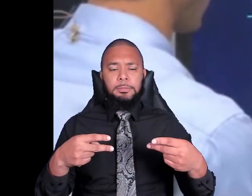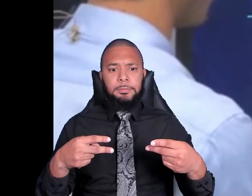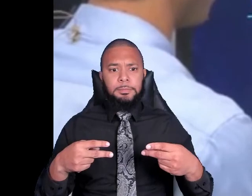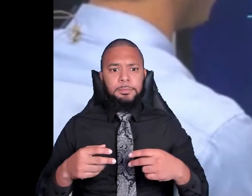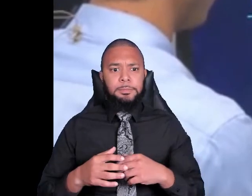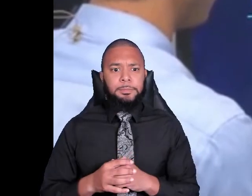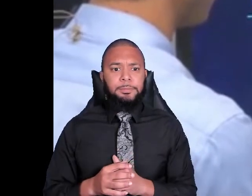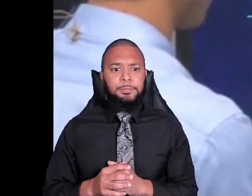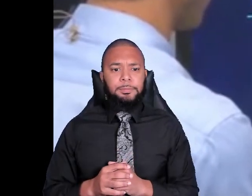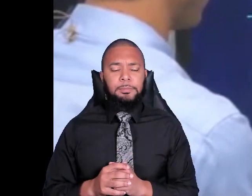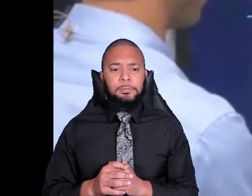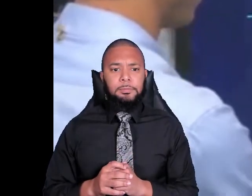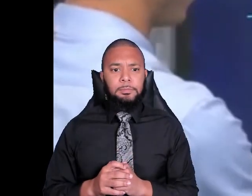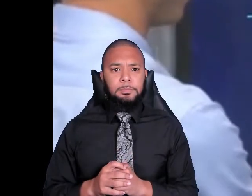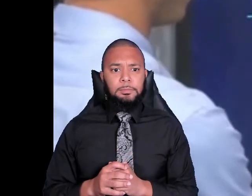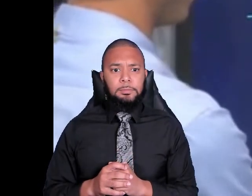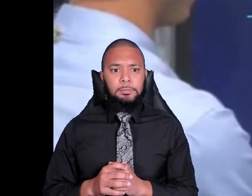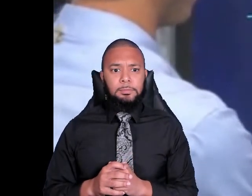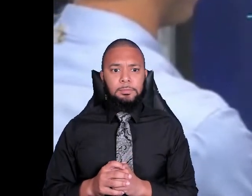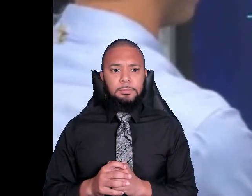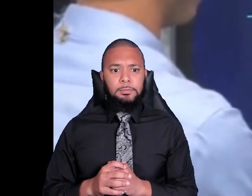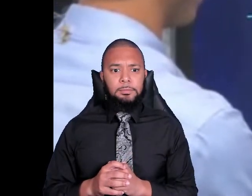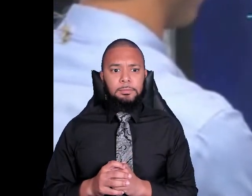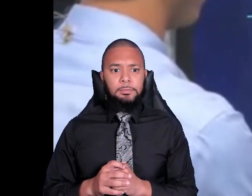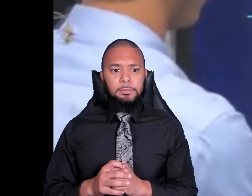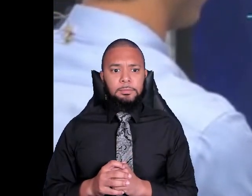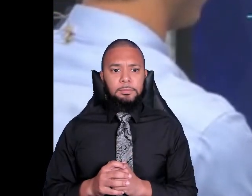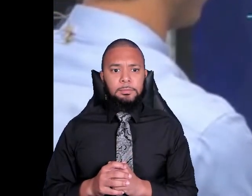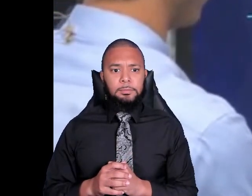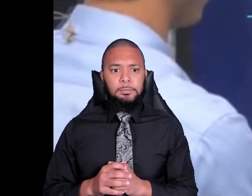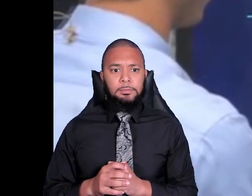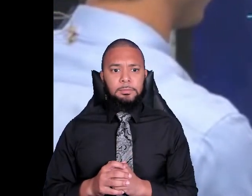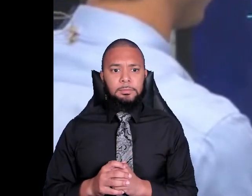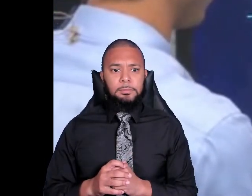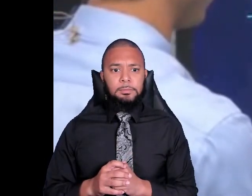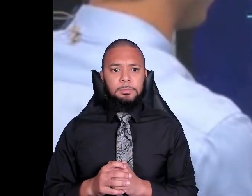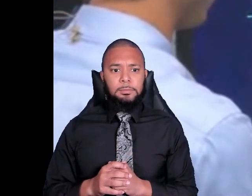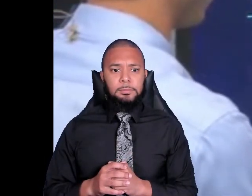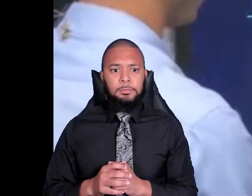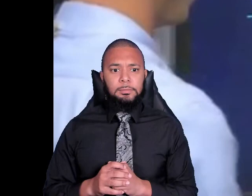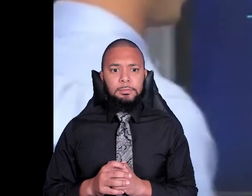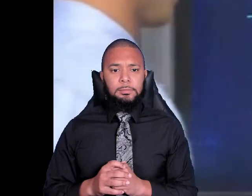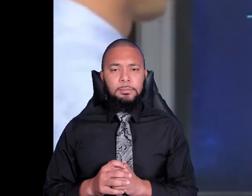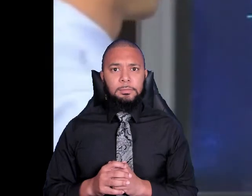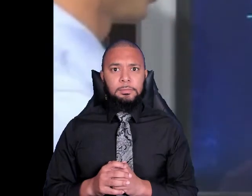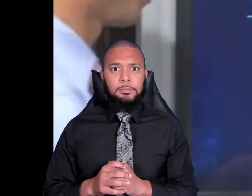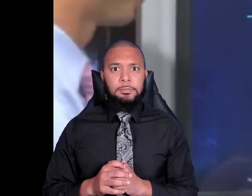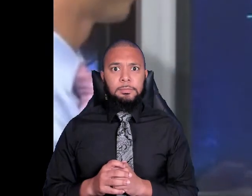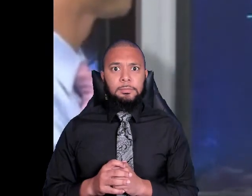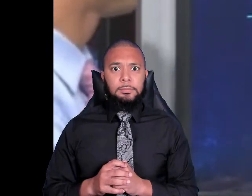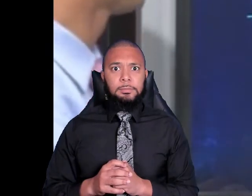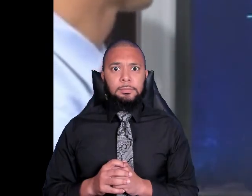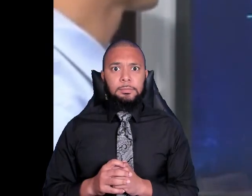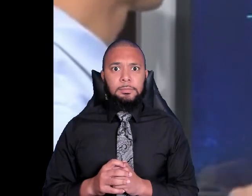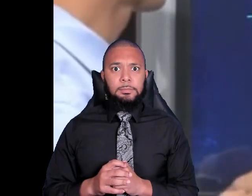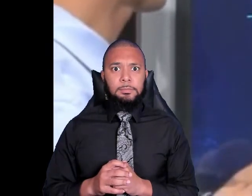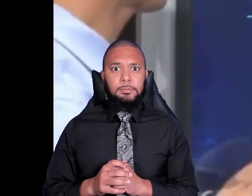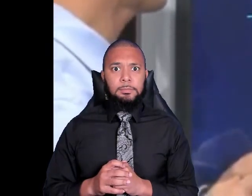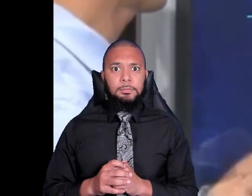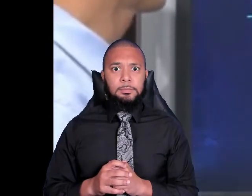we can actually multiply by 1 over negative 2.